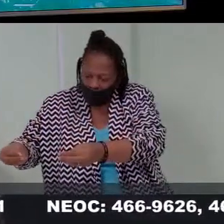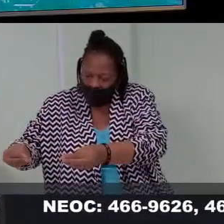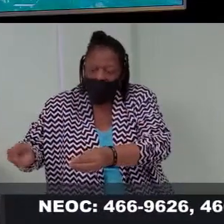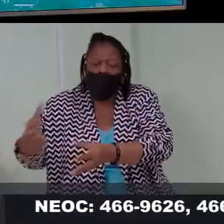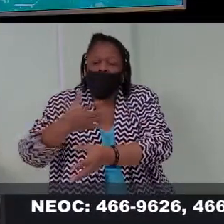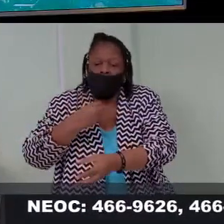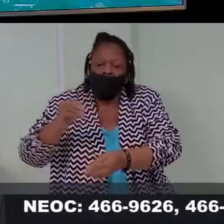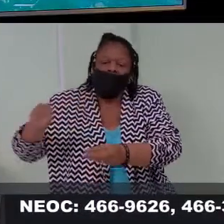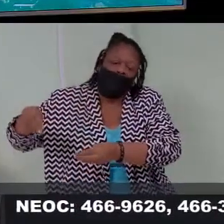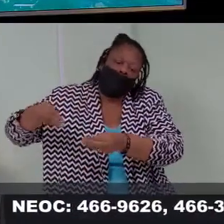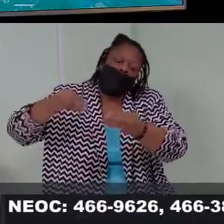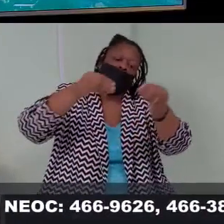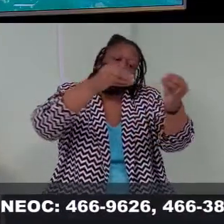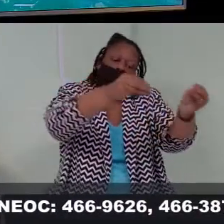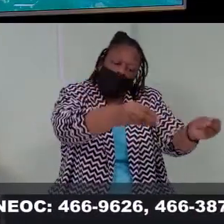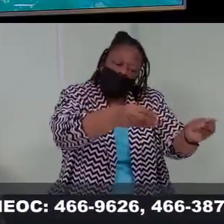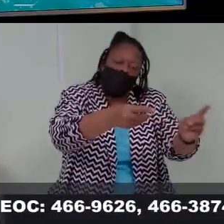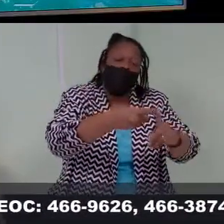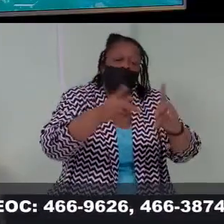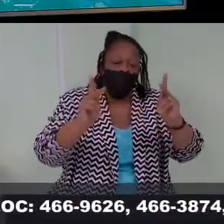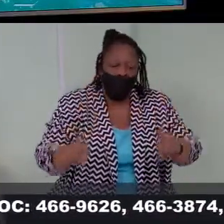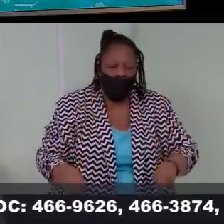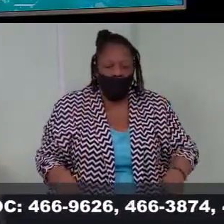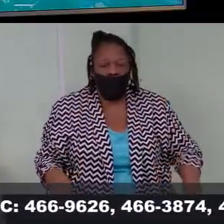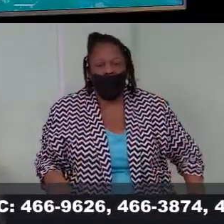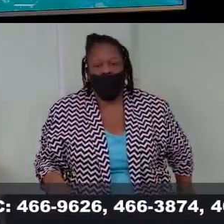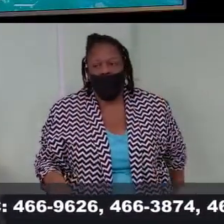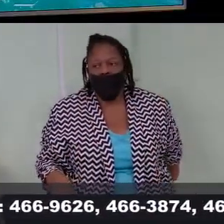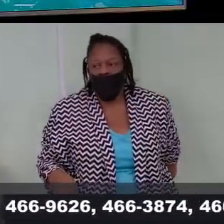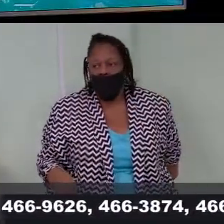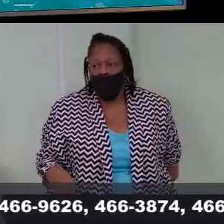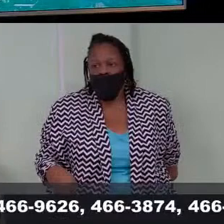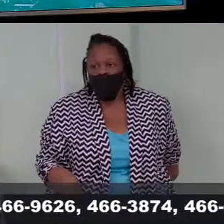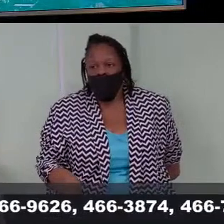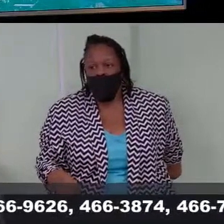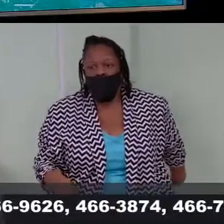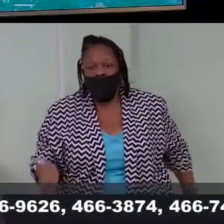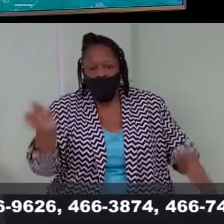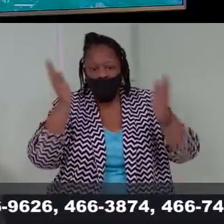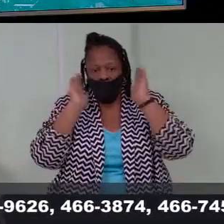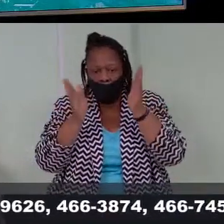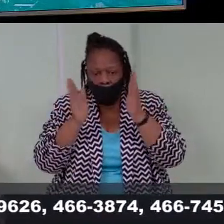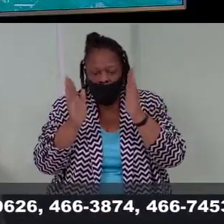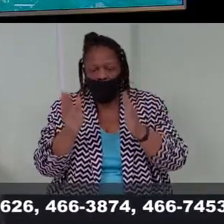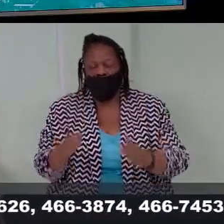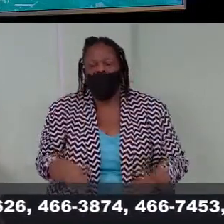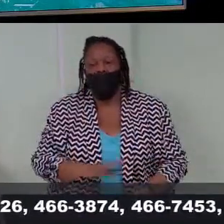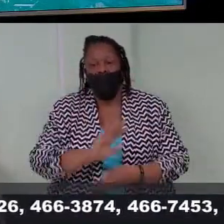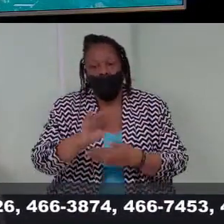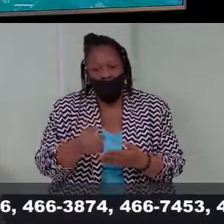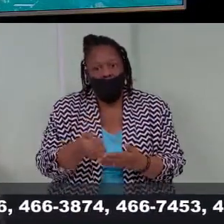person who is in quarantine, and we ask that you be guided by this particular regulation. Thank you.